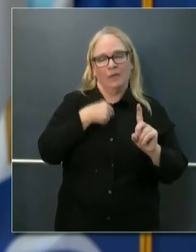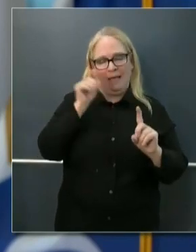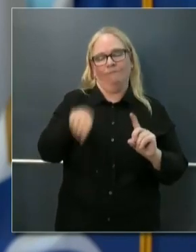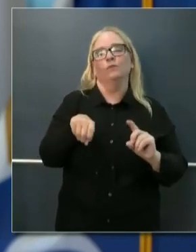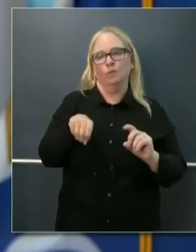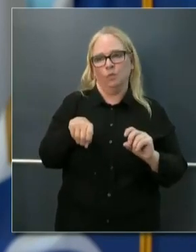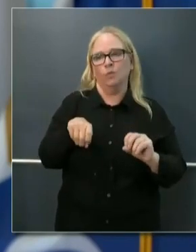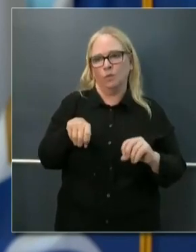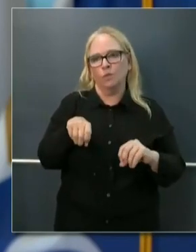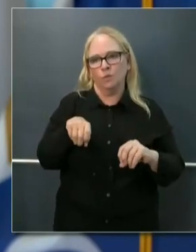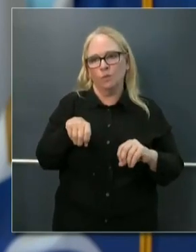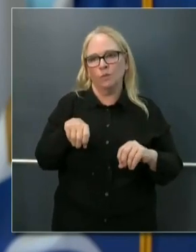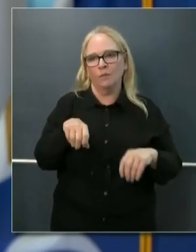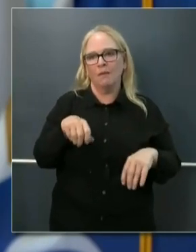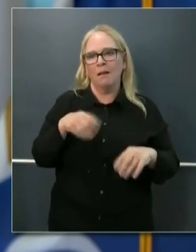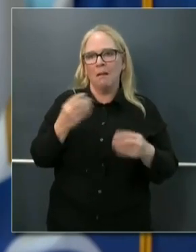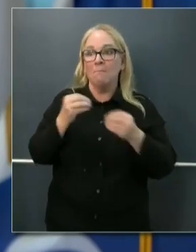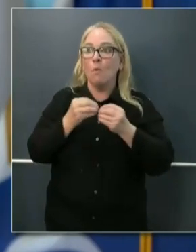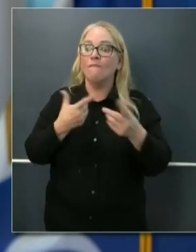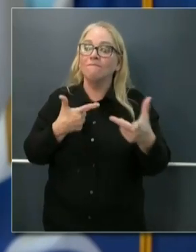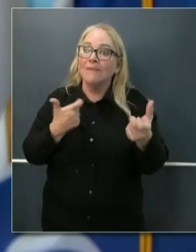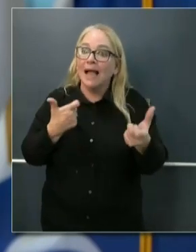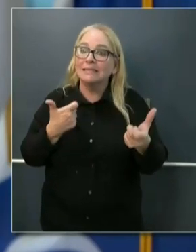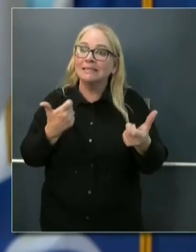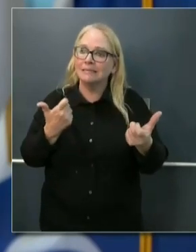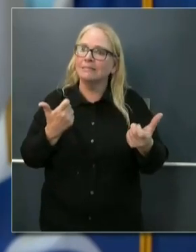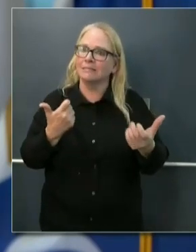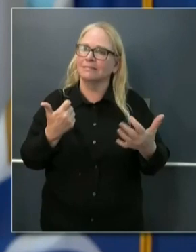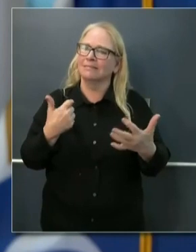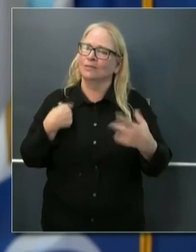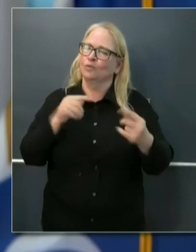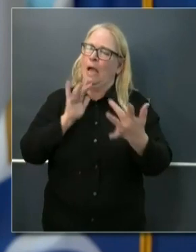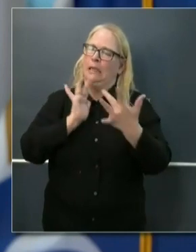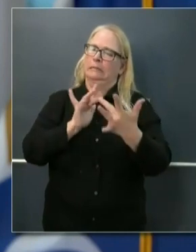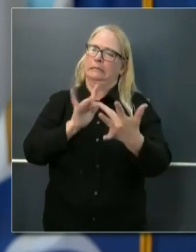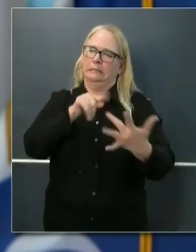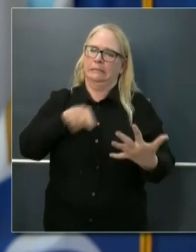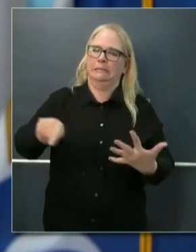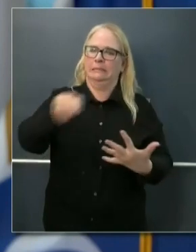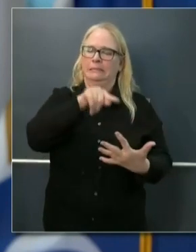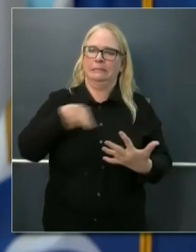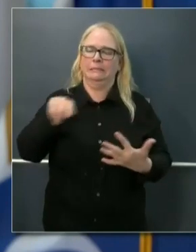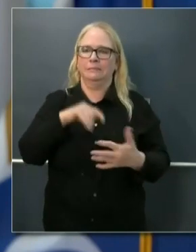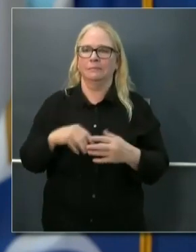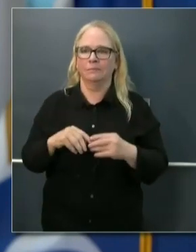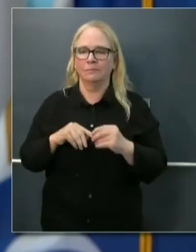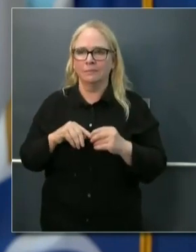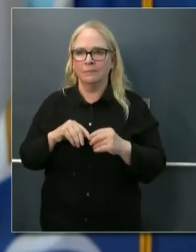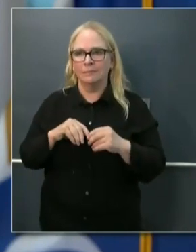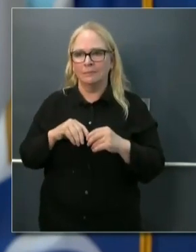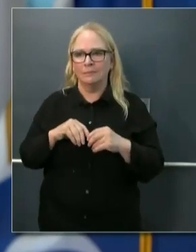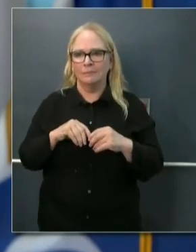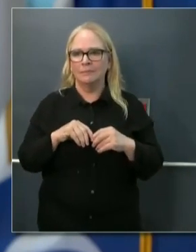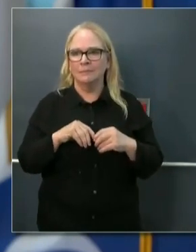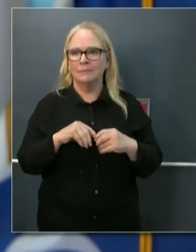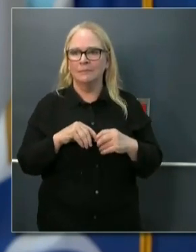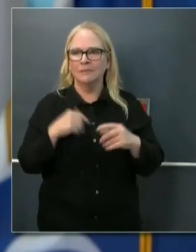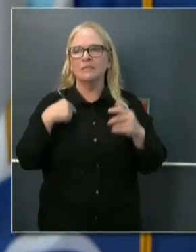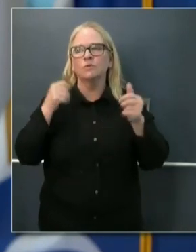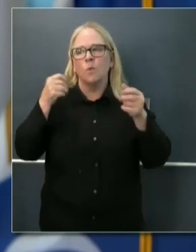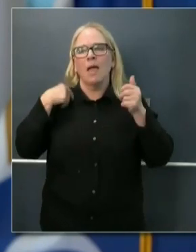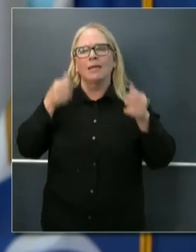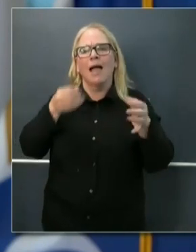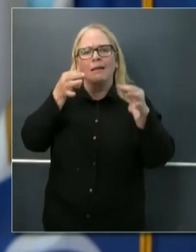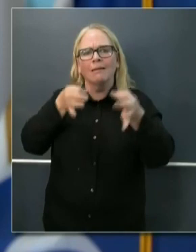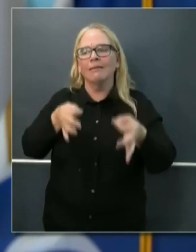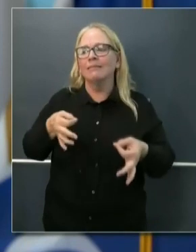Yes, the quicker then we can start connecting more green dots in those other indicators that we laid out on